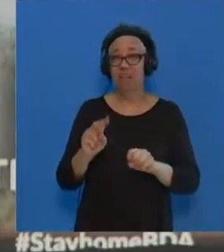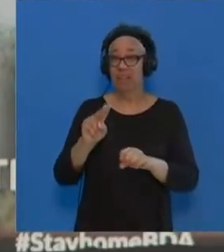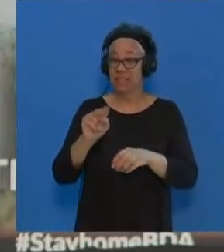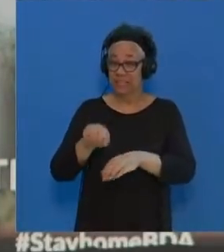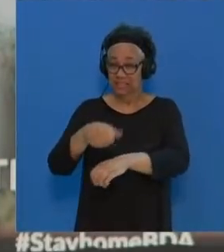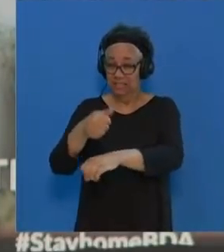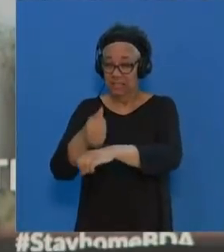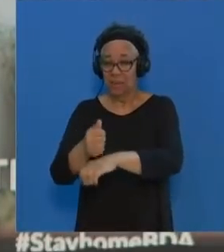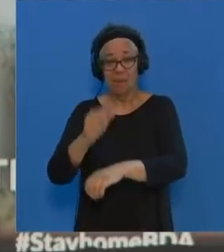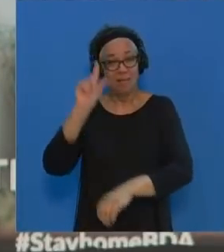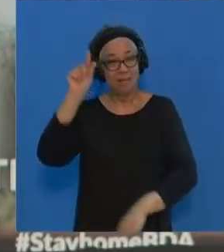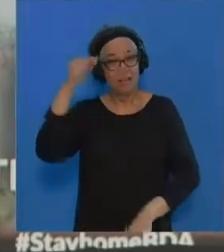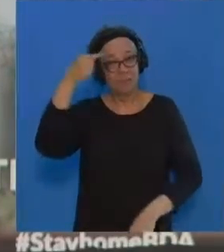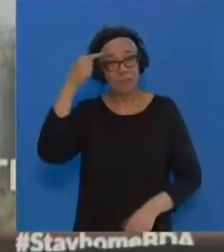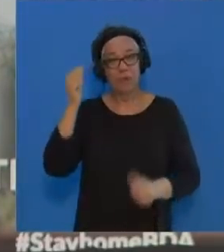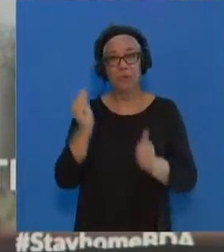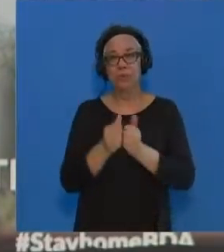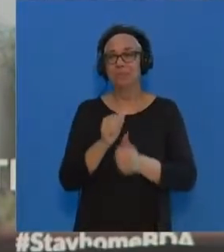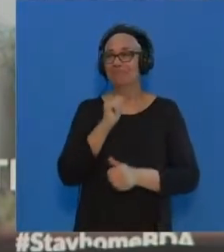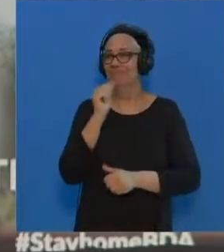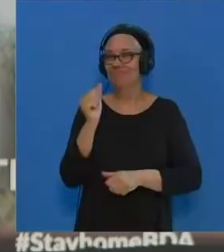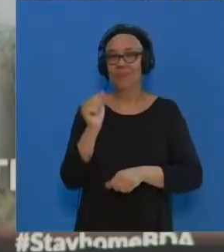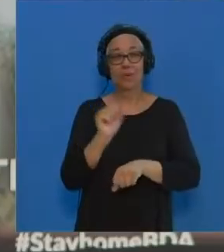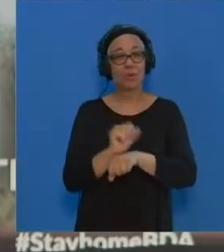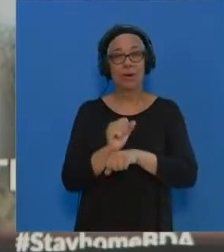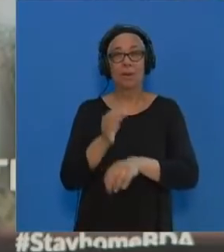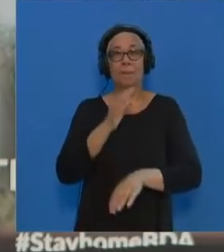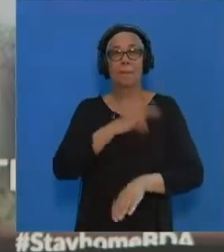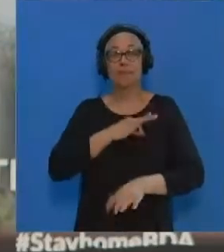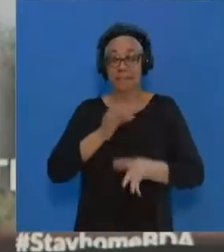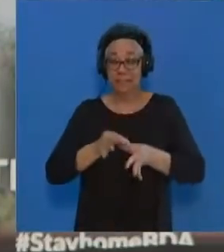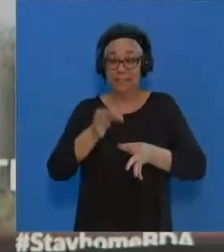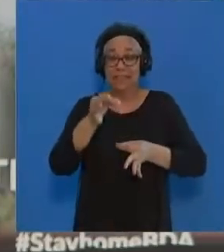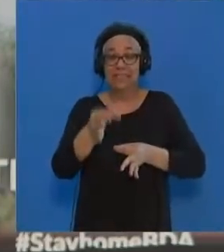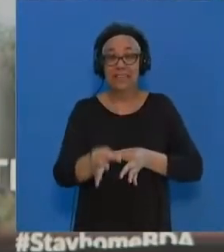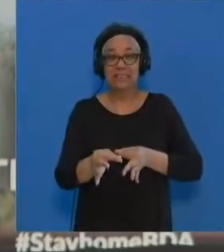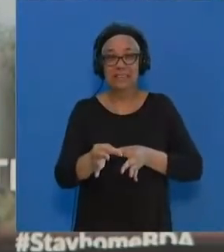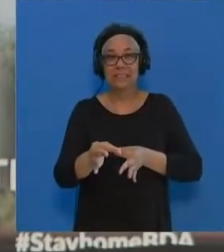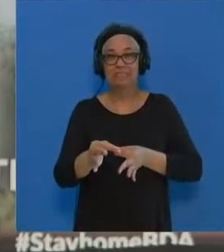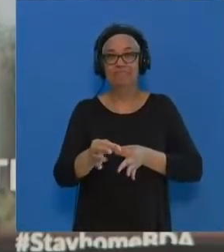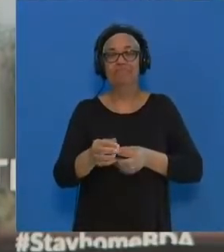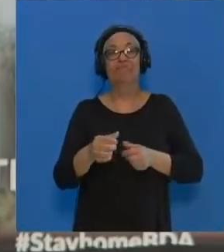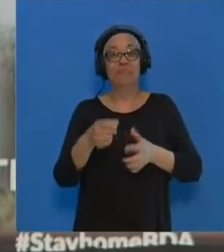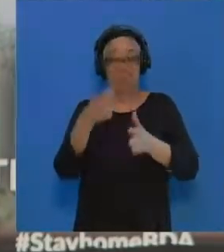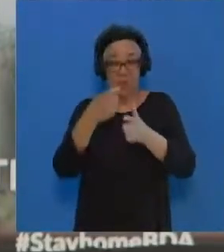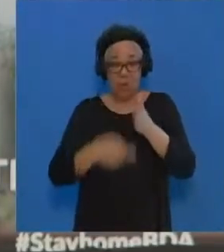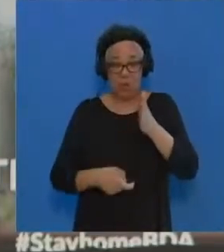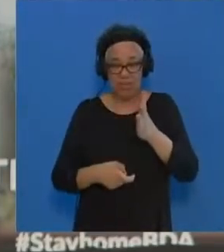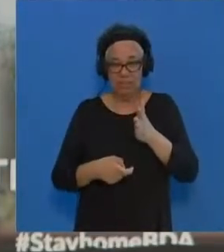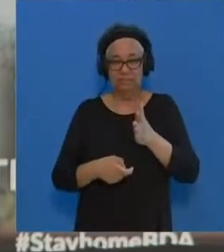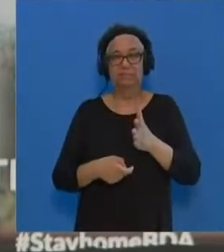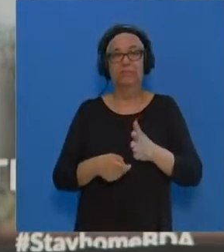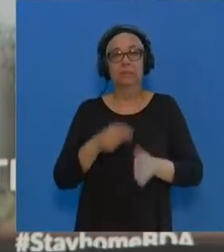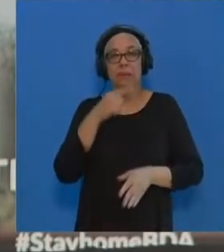the unemployment benefit has been extended, the ongoing cost to the public purse is